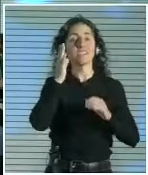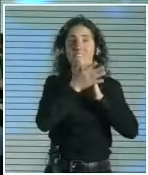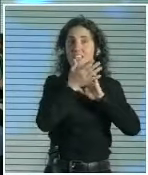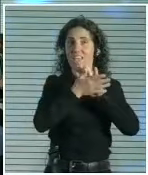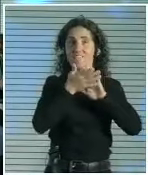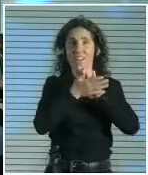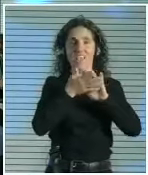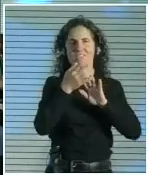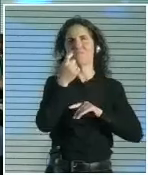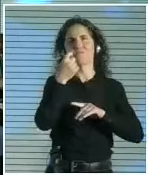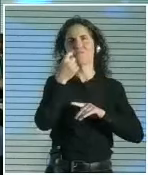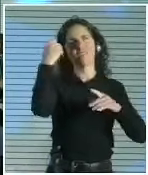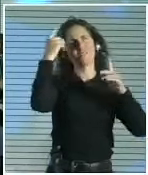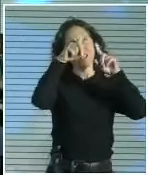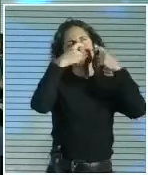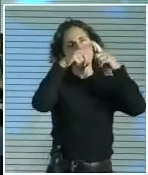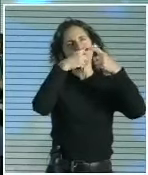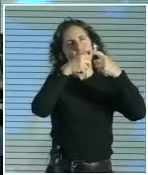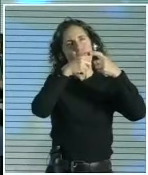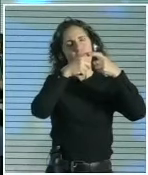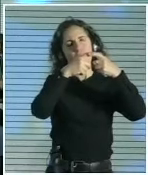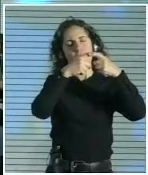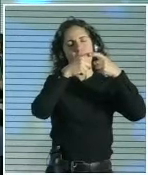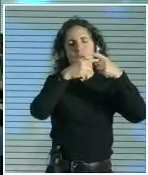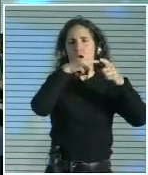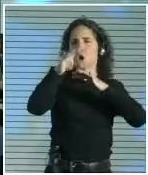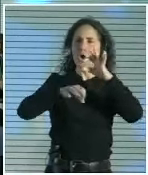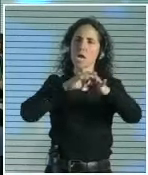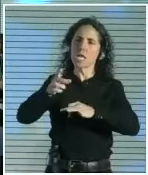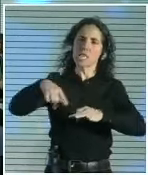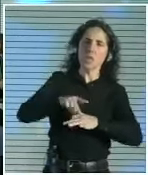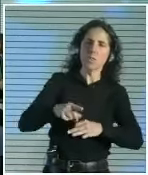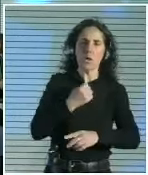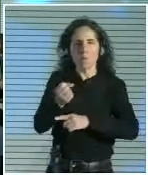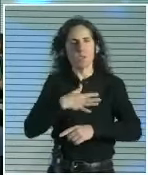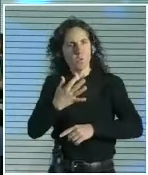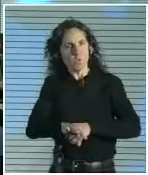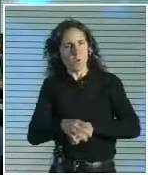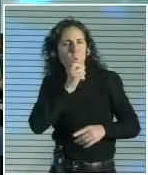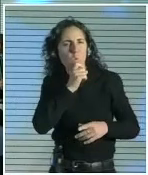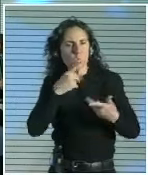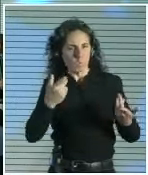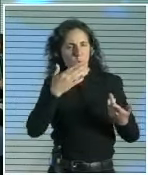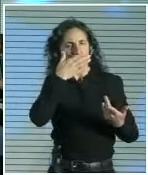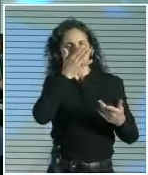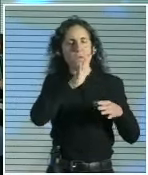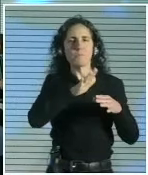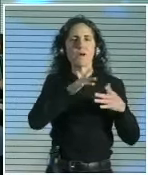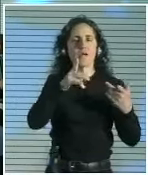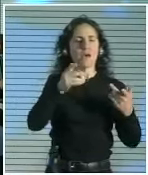the application of our action frameworks. What are the next steps for the travel program of Booking? Have you thought about